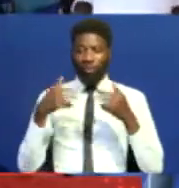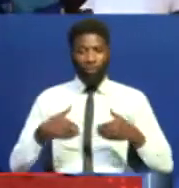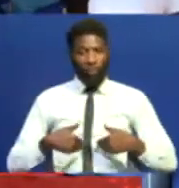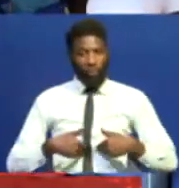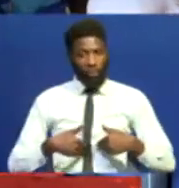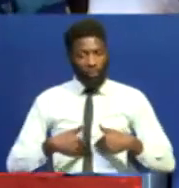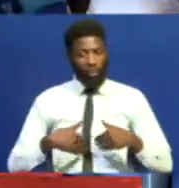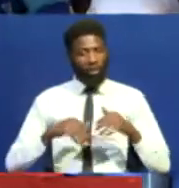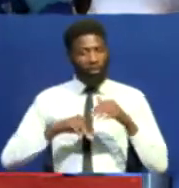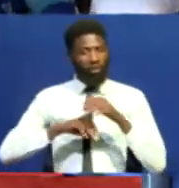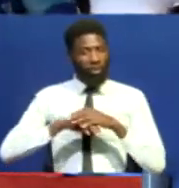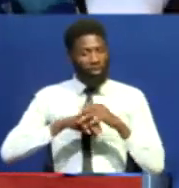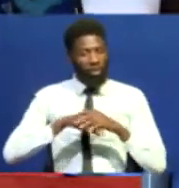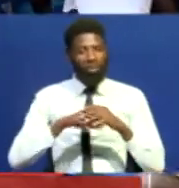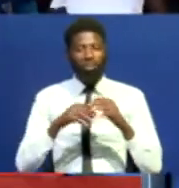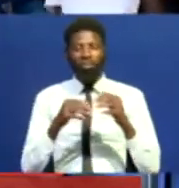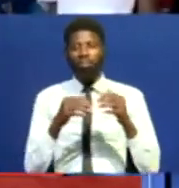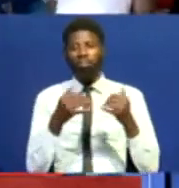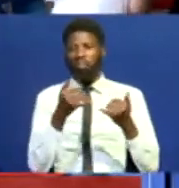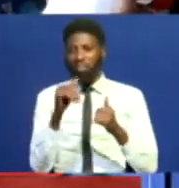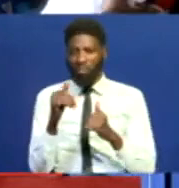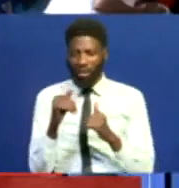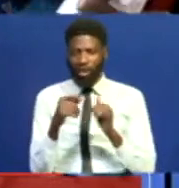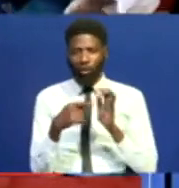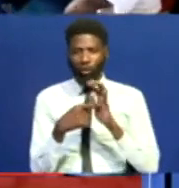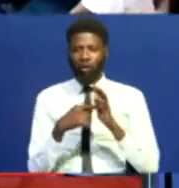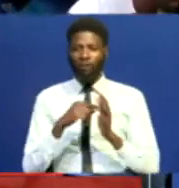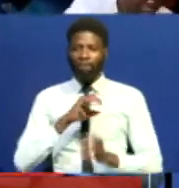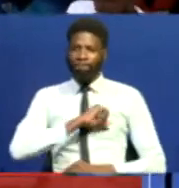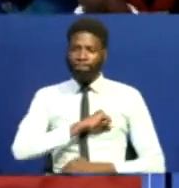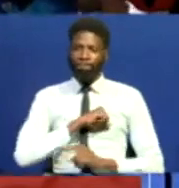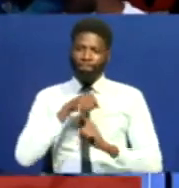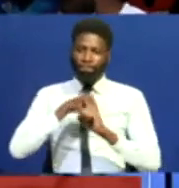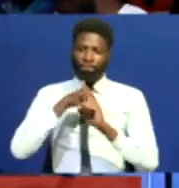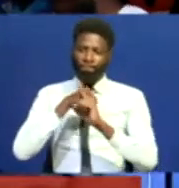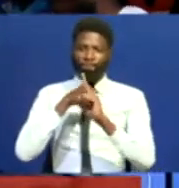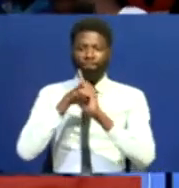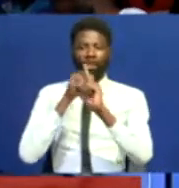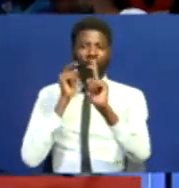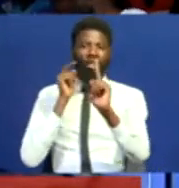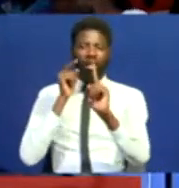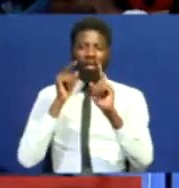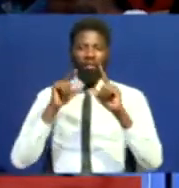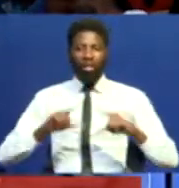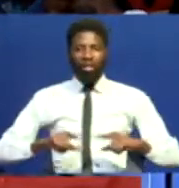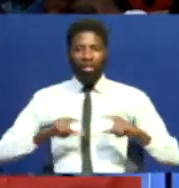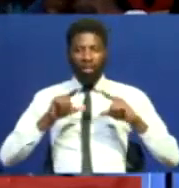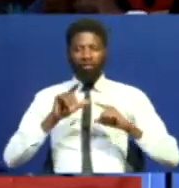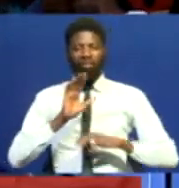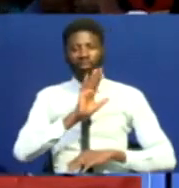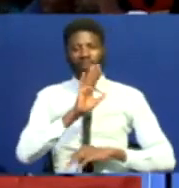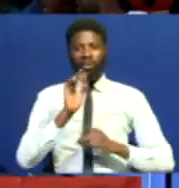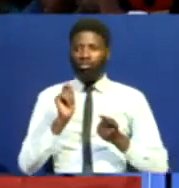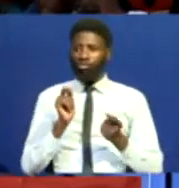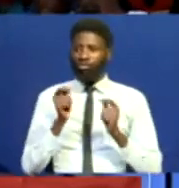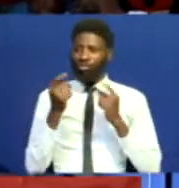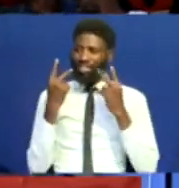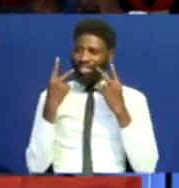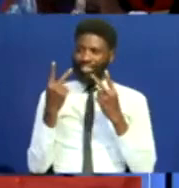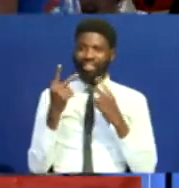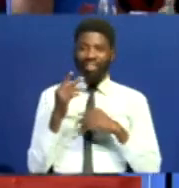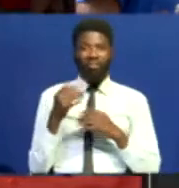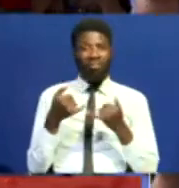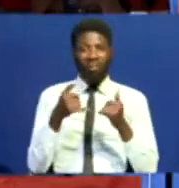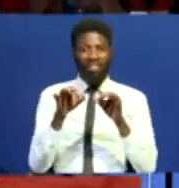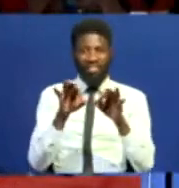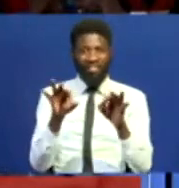perseverance they're showing in life, going forward, wanting to change their lives. And you see that they're almost playing in mud today,